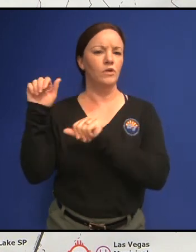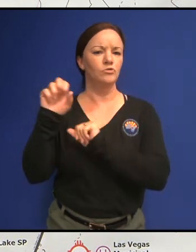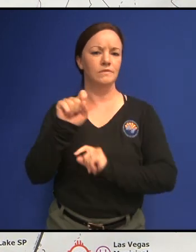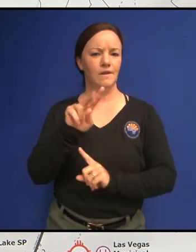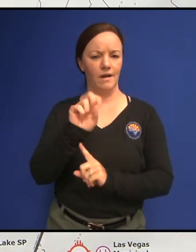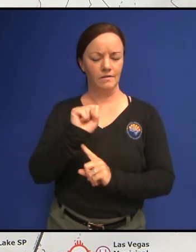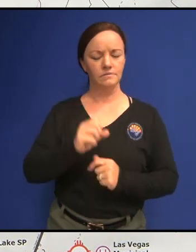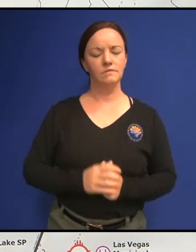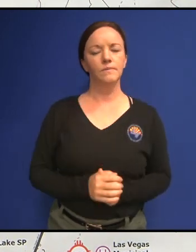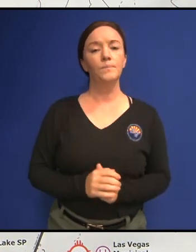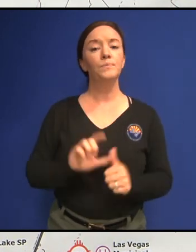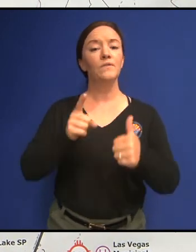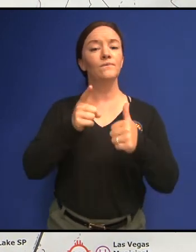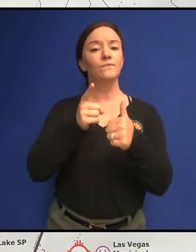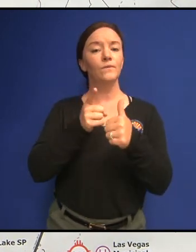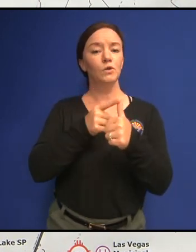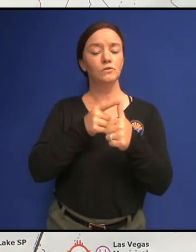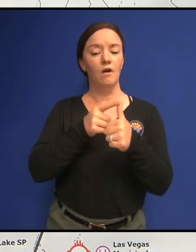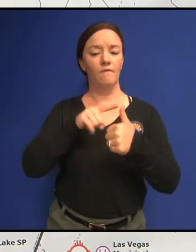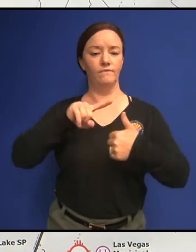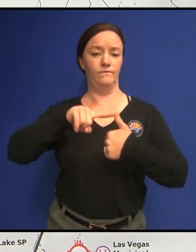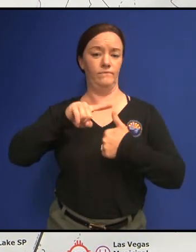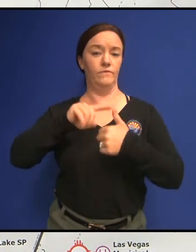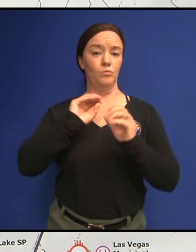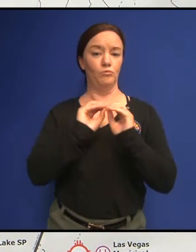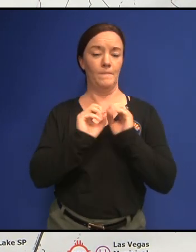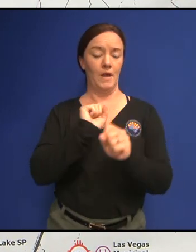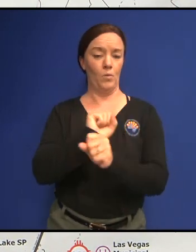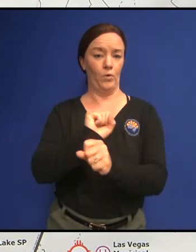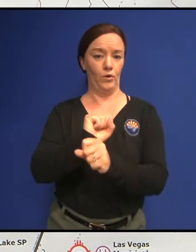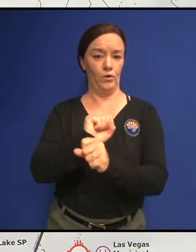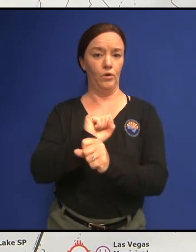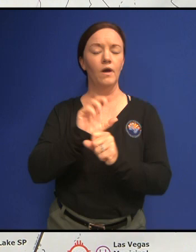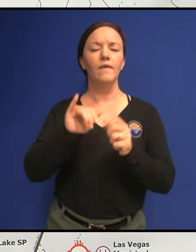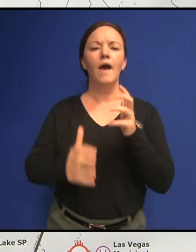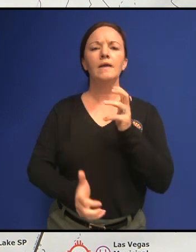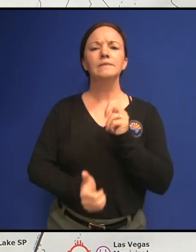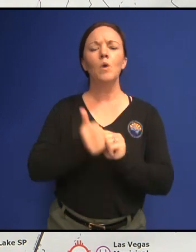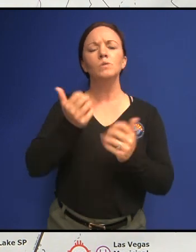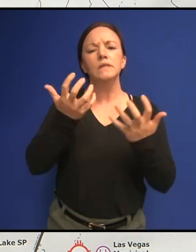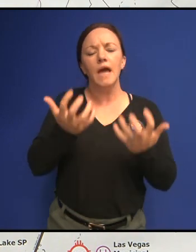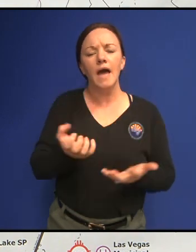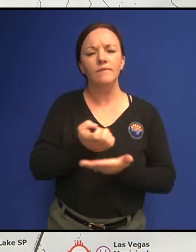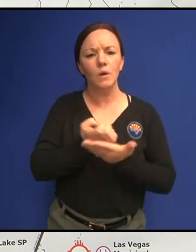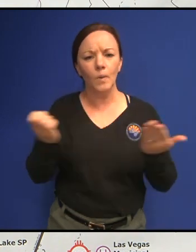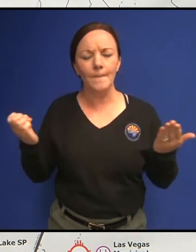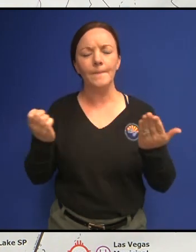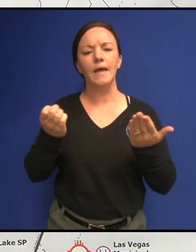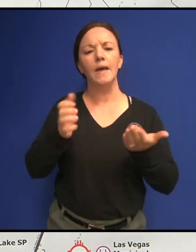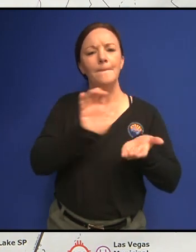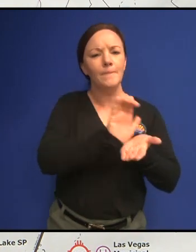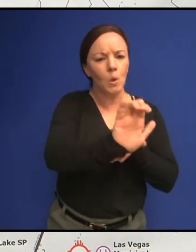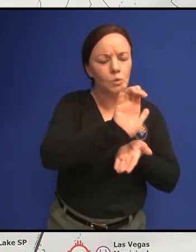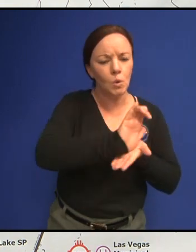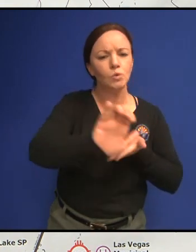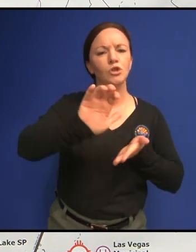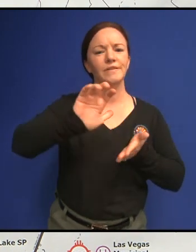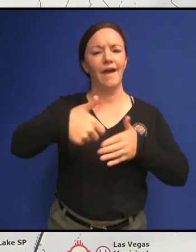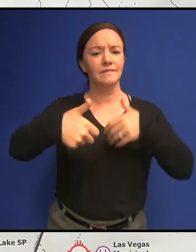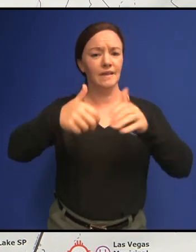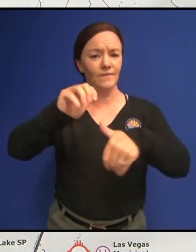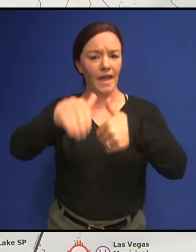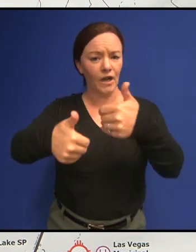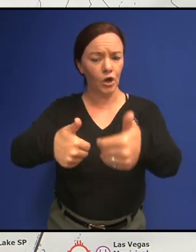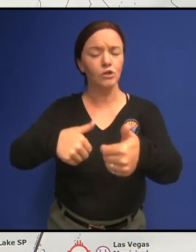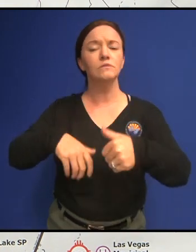first off, we're continuing with the repair work. That's mainly our heavy equipment, bulldozers and excavators, repairing dozer lines